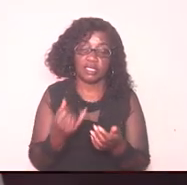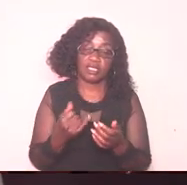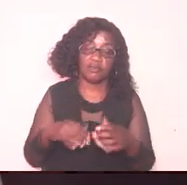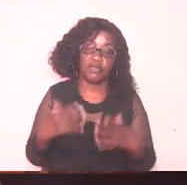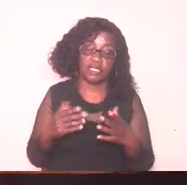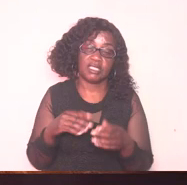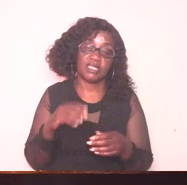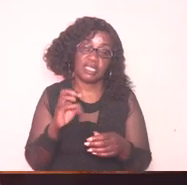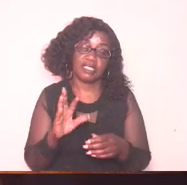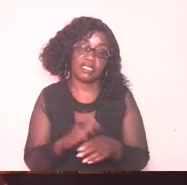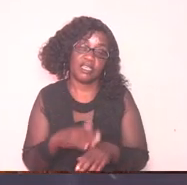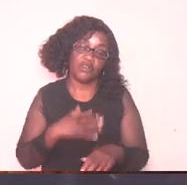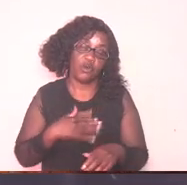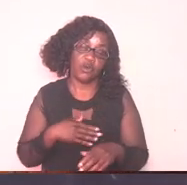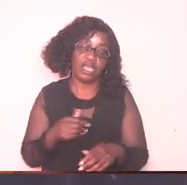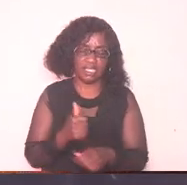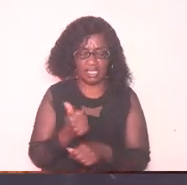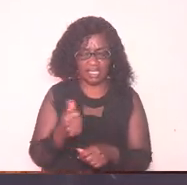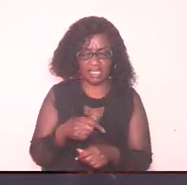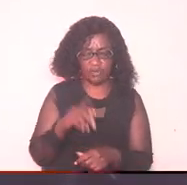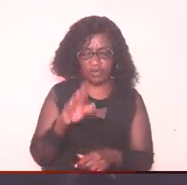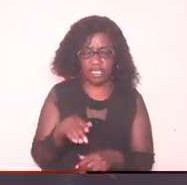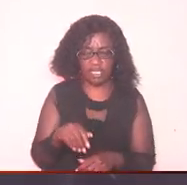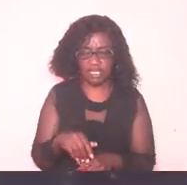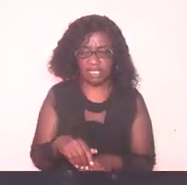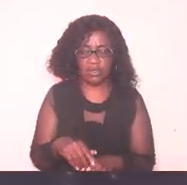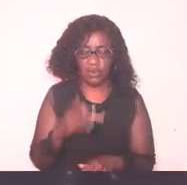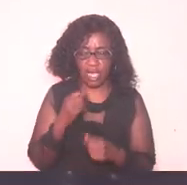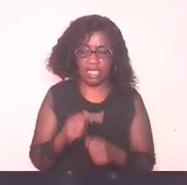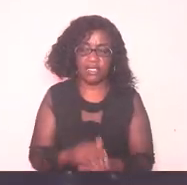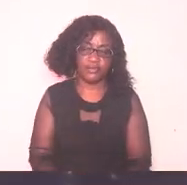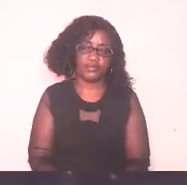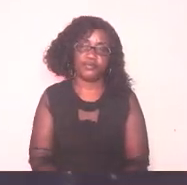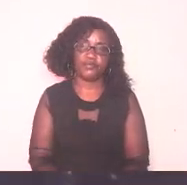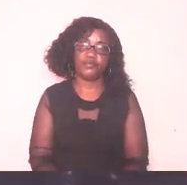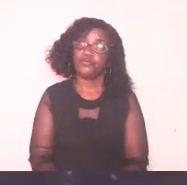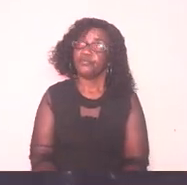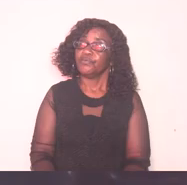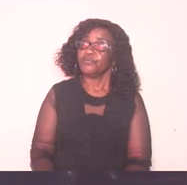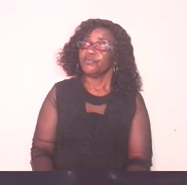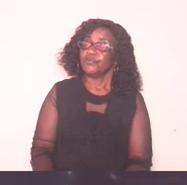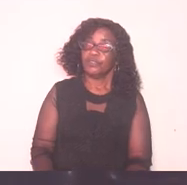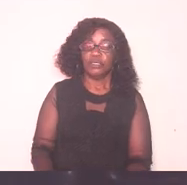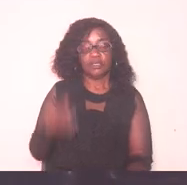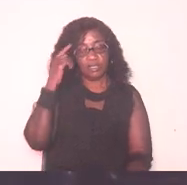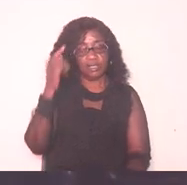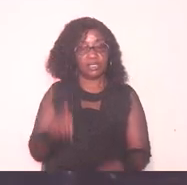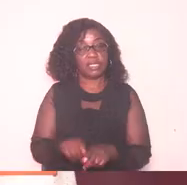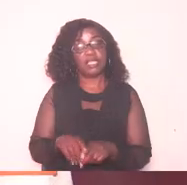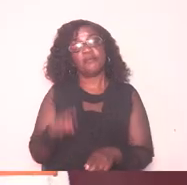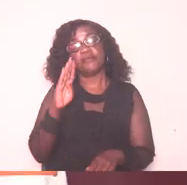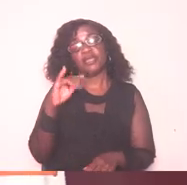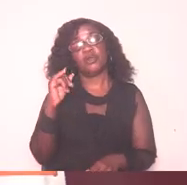important about sex that you want the age of consent to remain at 16? Moving on. We think that